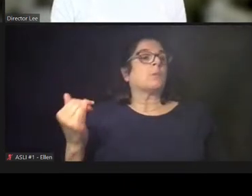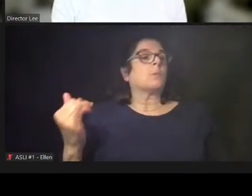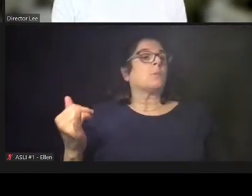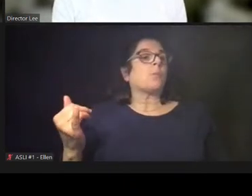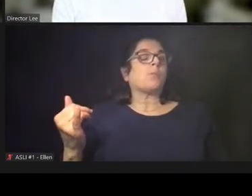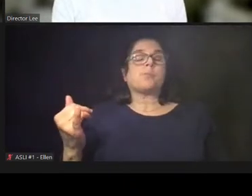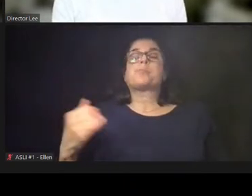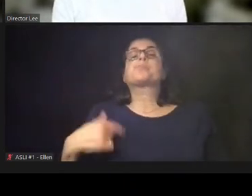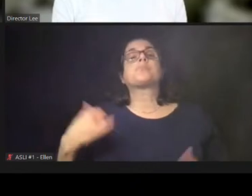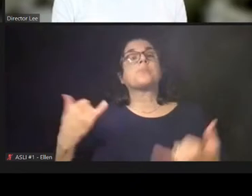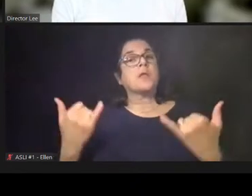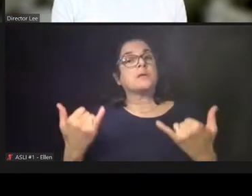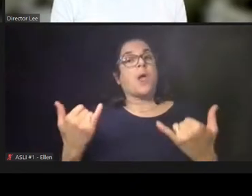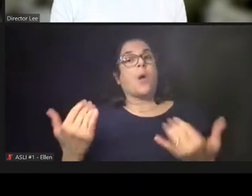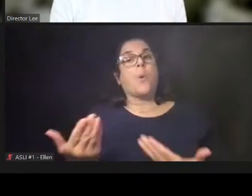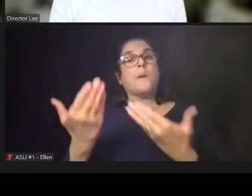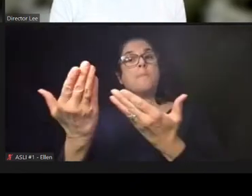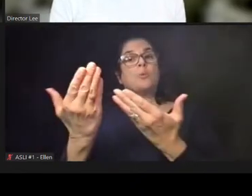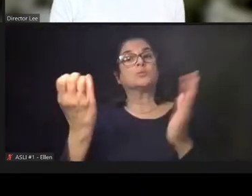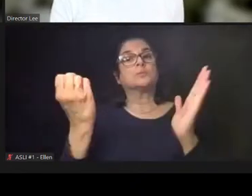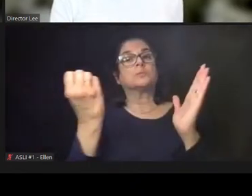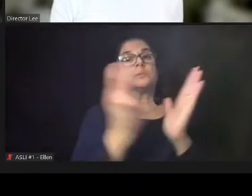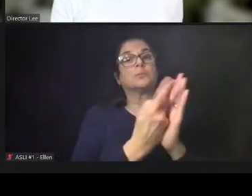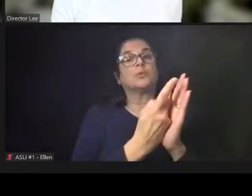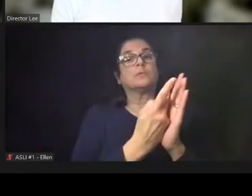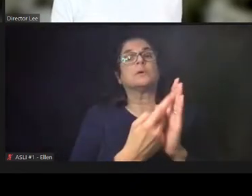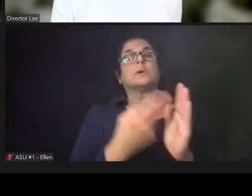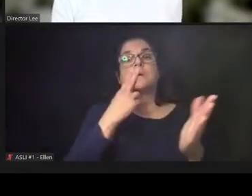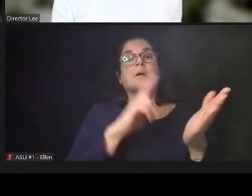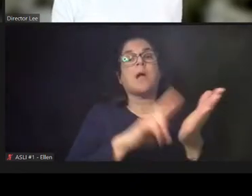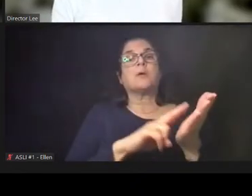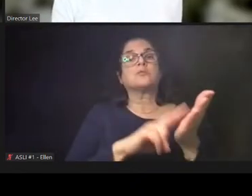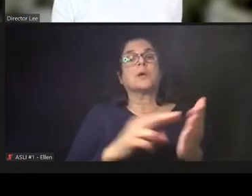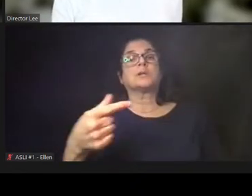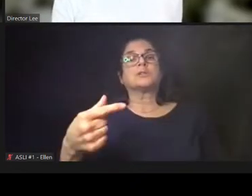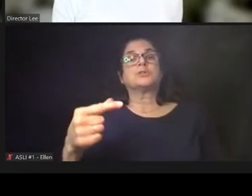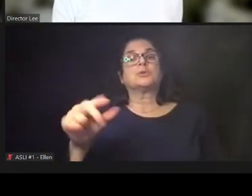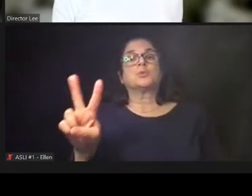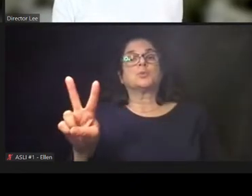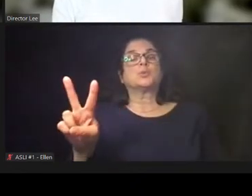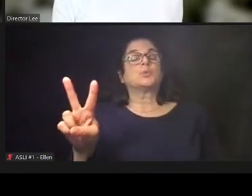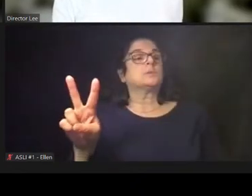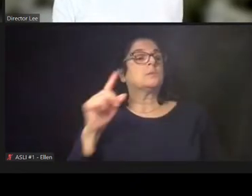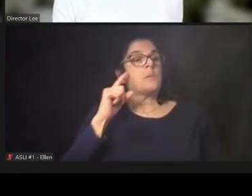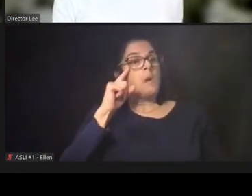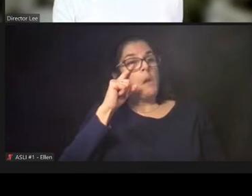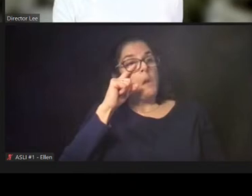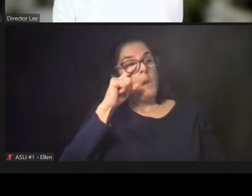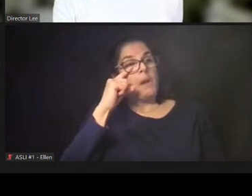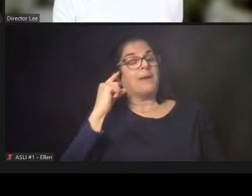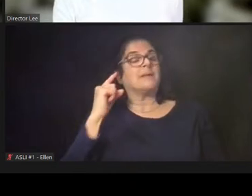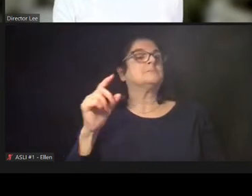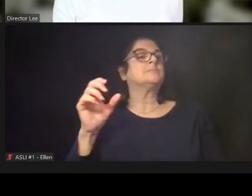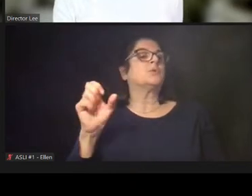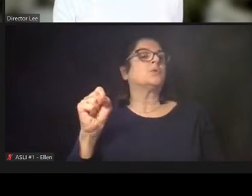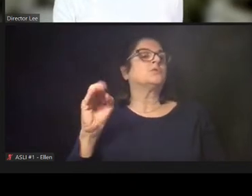May I now have a motion to approve contract G2, the Carasoft technology contract, and recommend board approval?